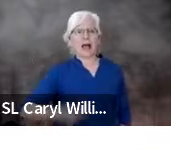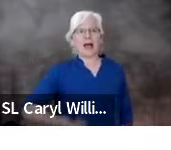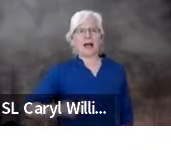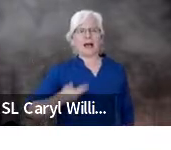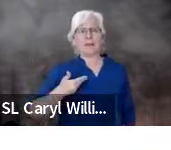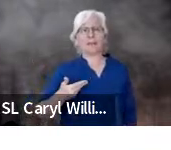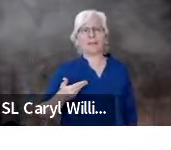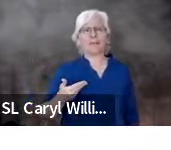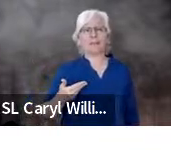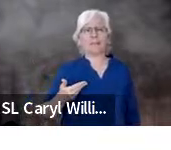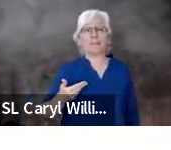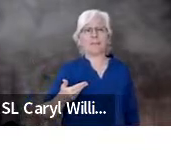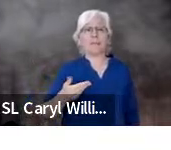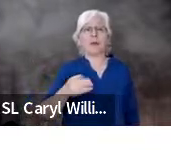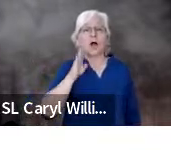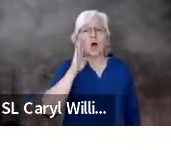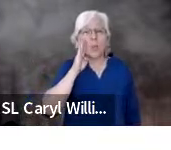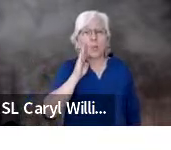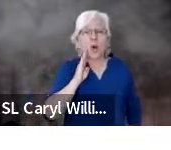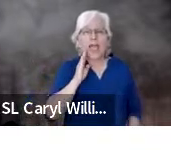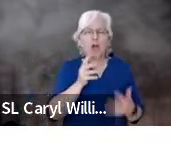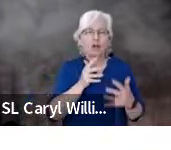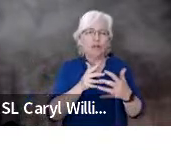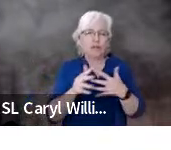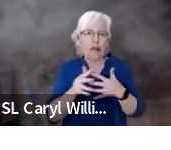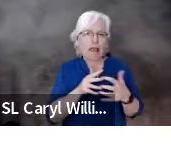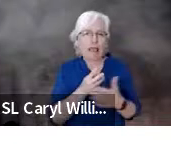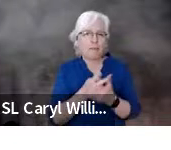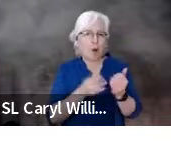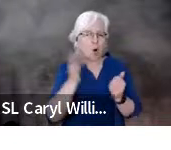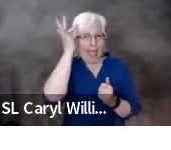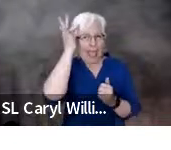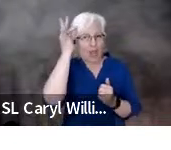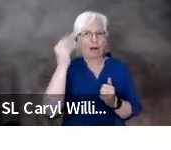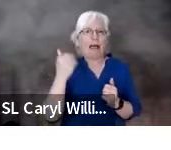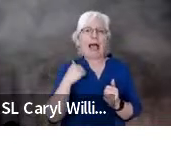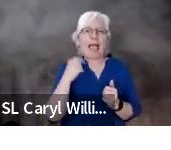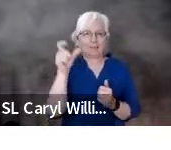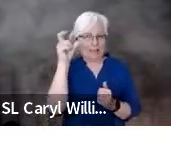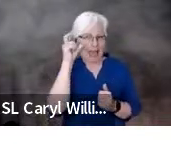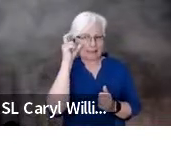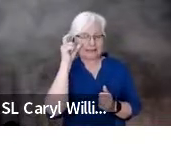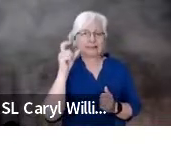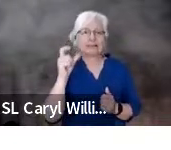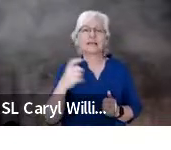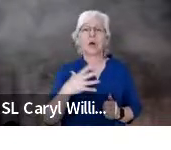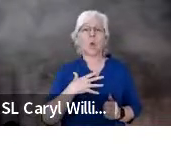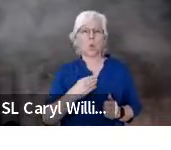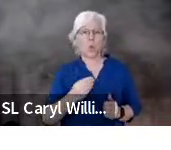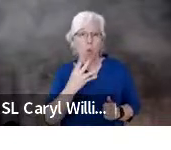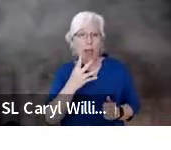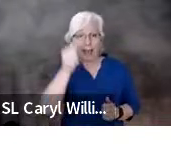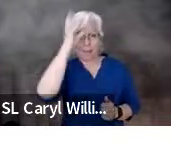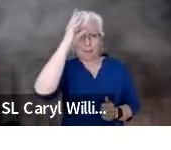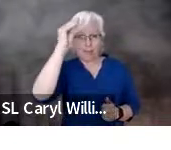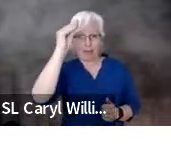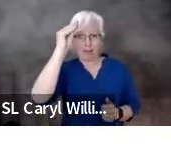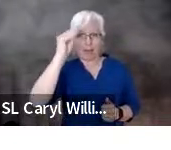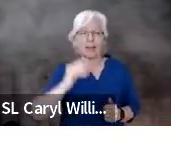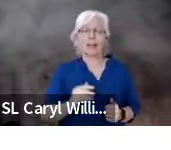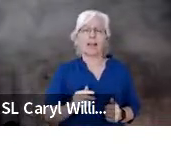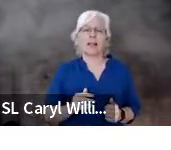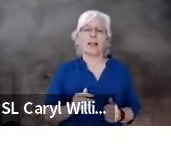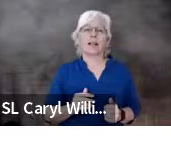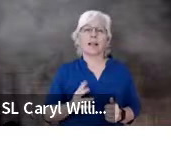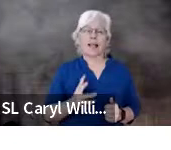I have brown and gray hair, wearing glasses. I'm a white male, and